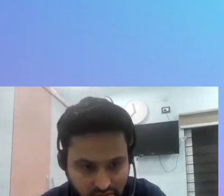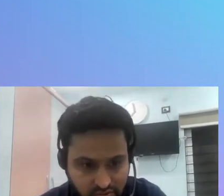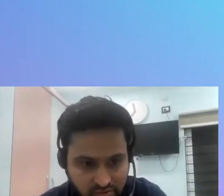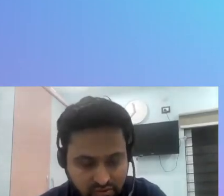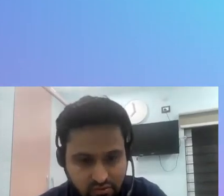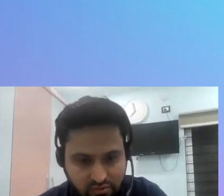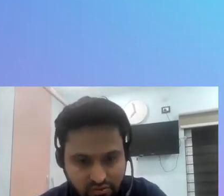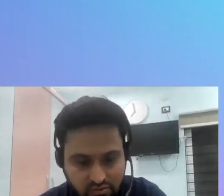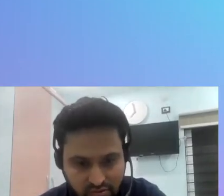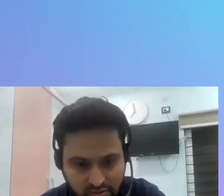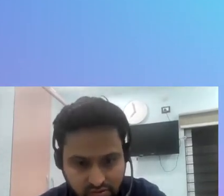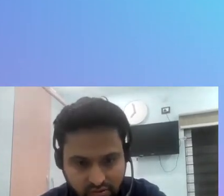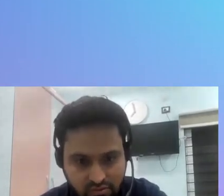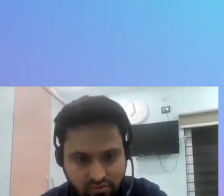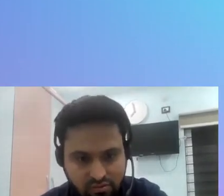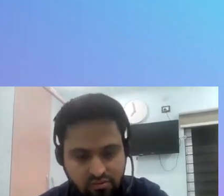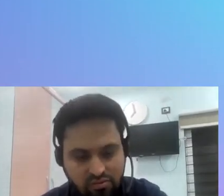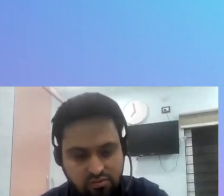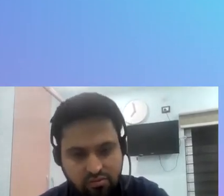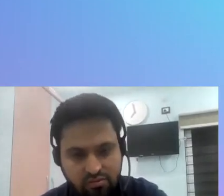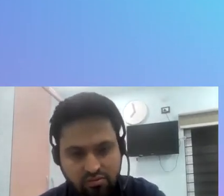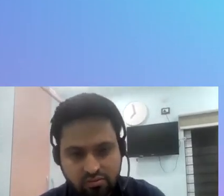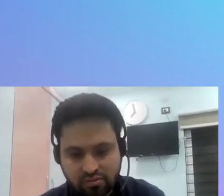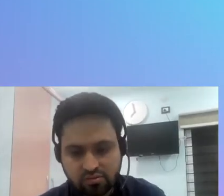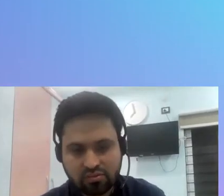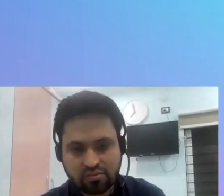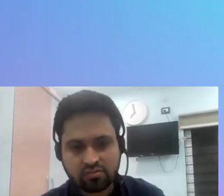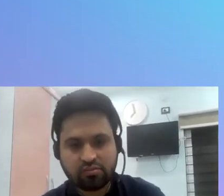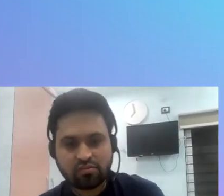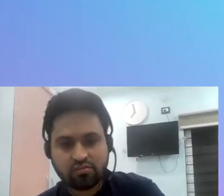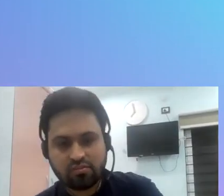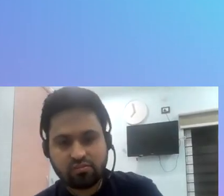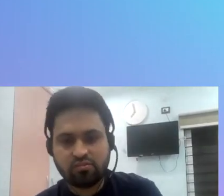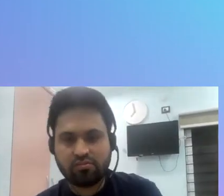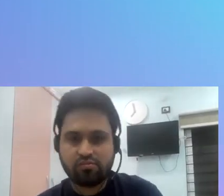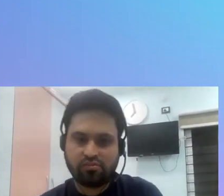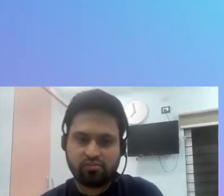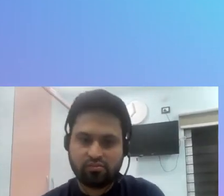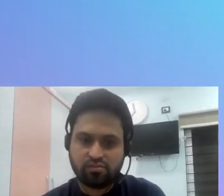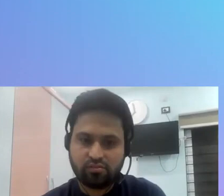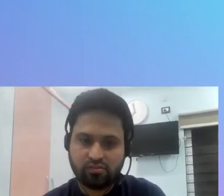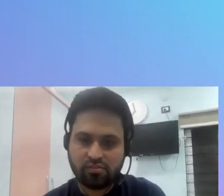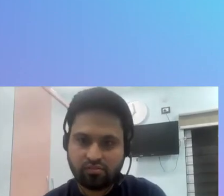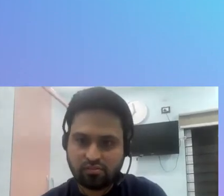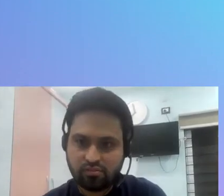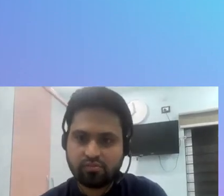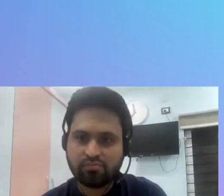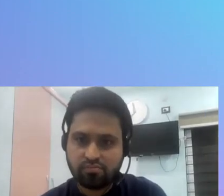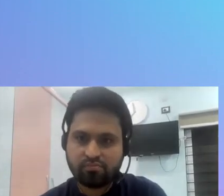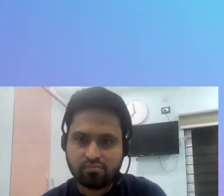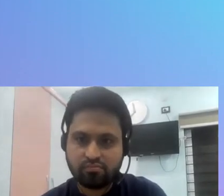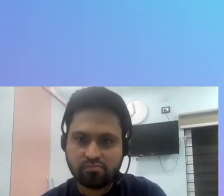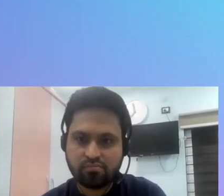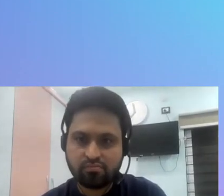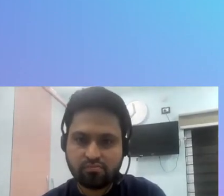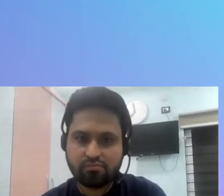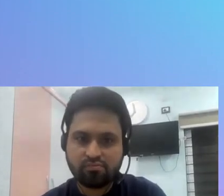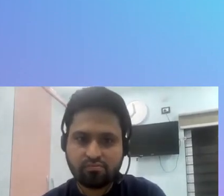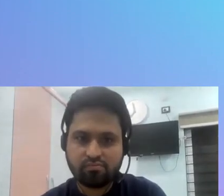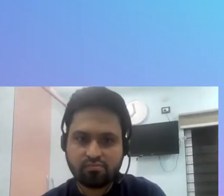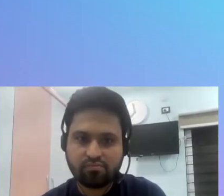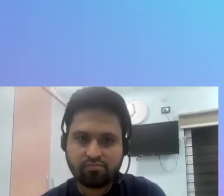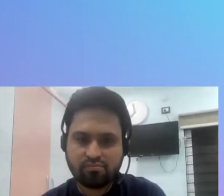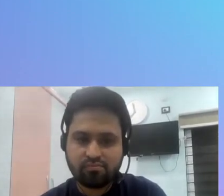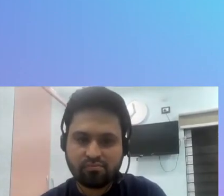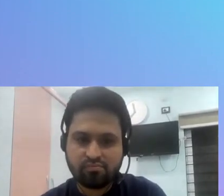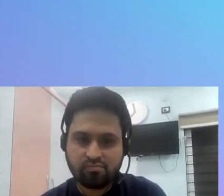Axe community Discord. You can email me at harris@dq.com, whatever your preferred means of communication is, but I want all the feedback.